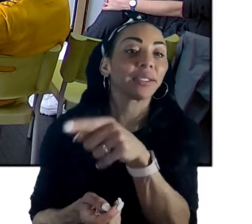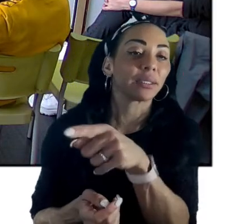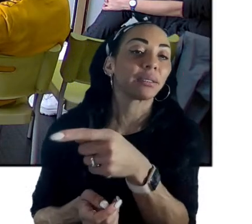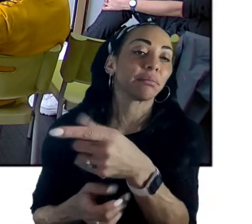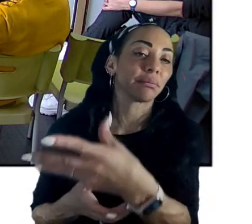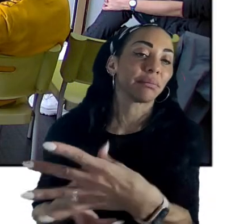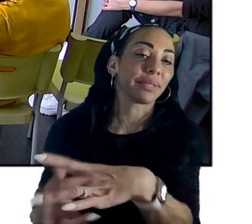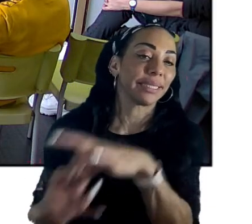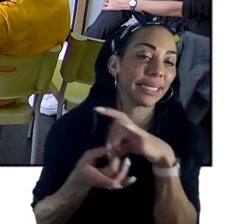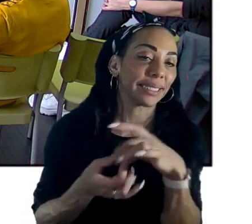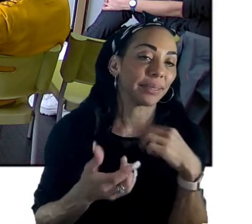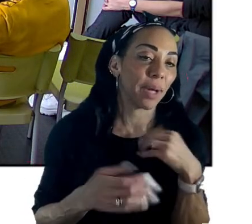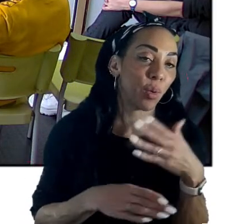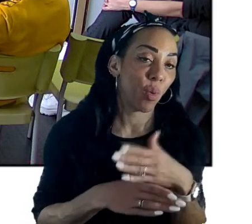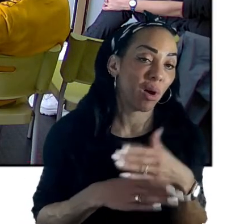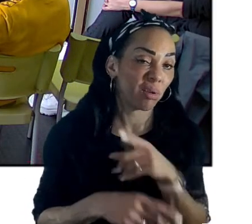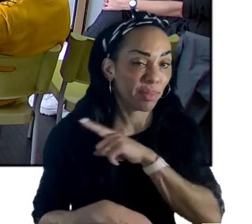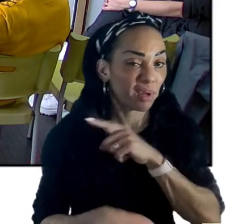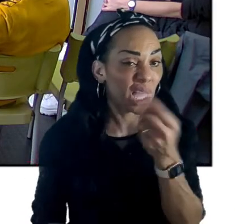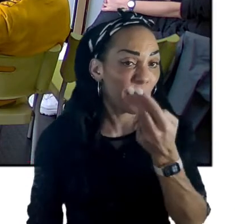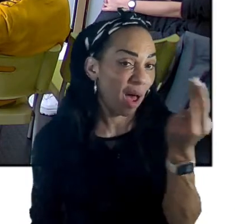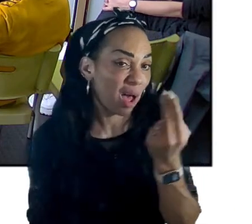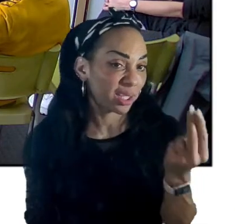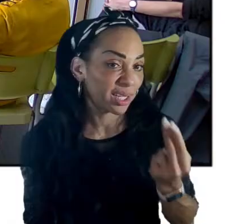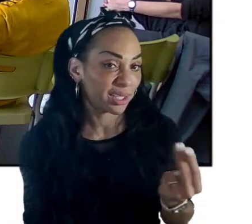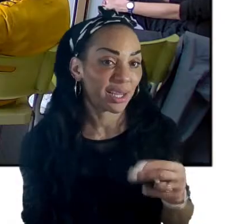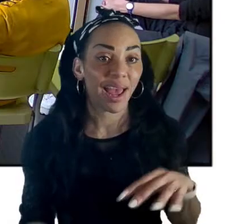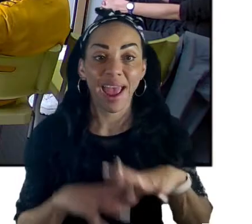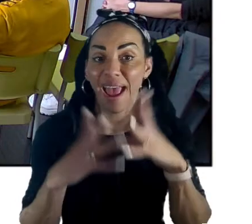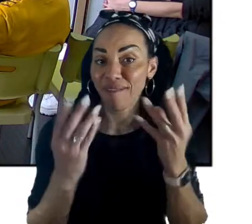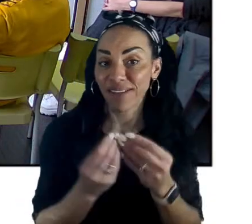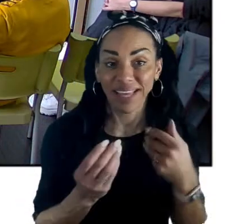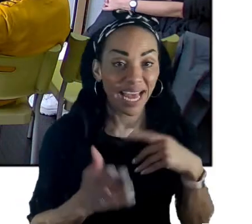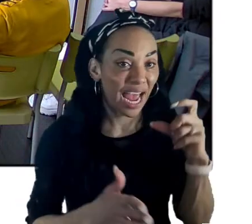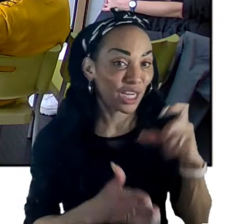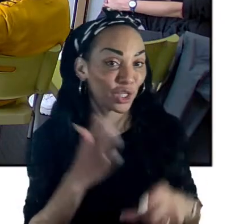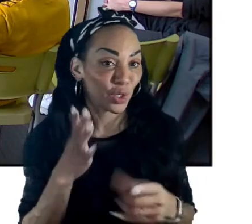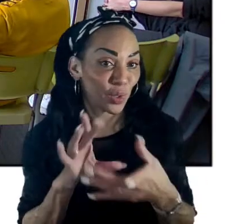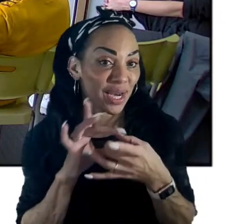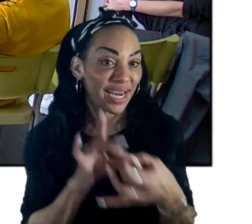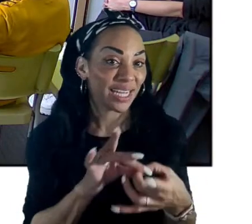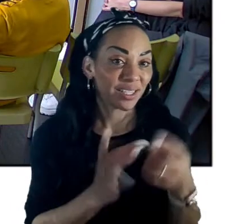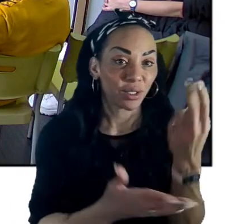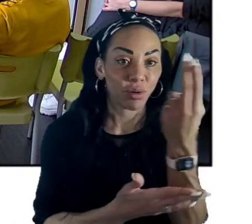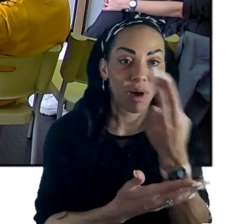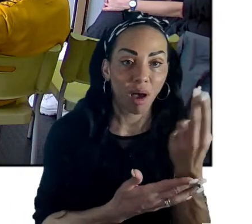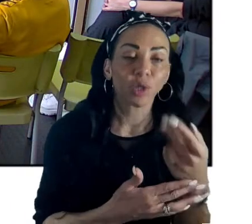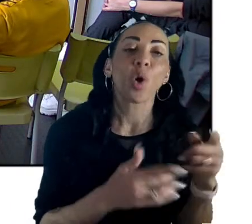know, I'm an artist, everything feeds into it, but I also have sent them the questionnaire.